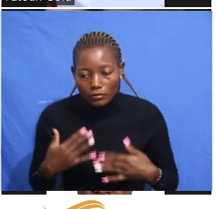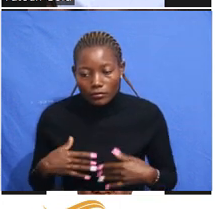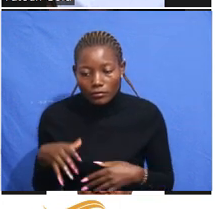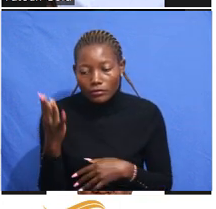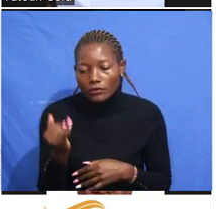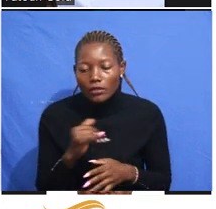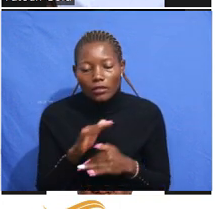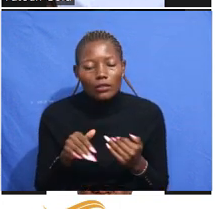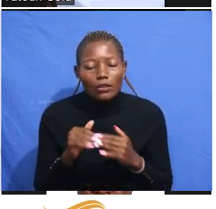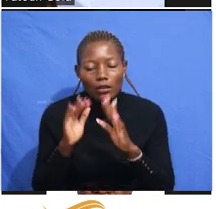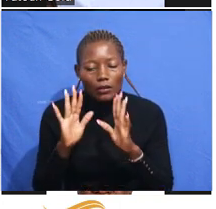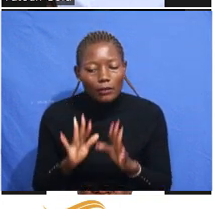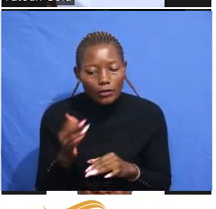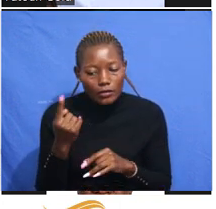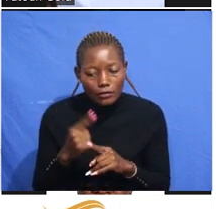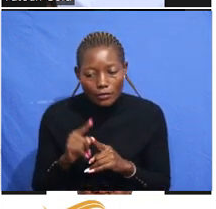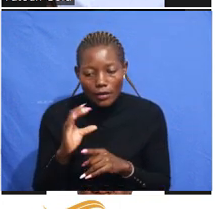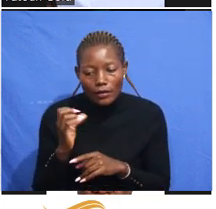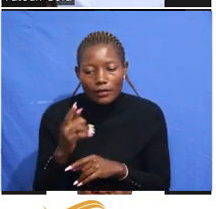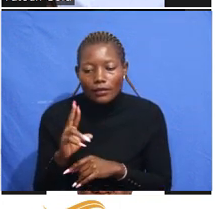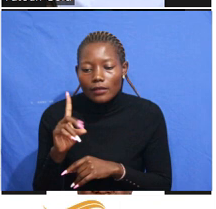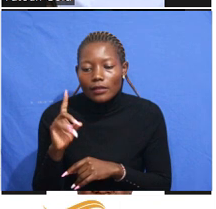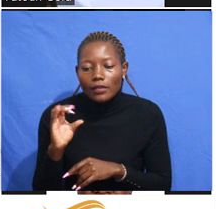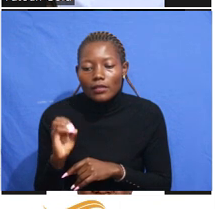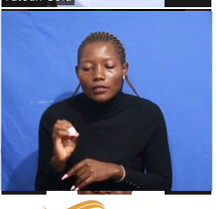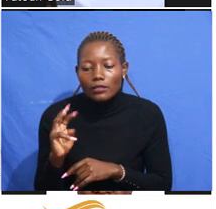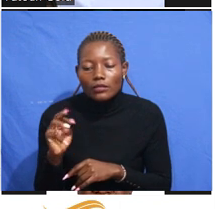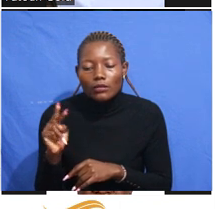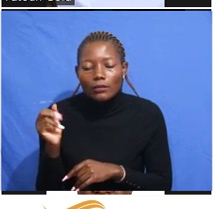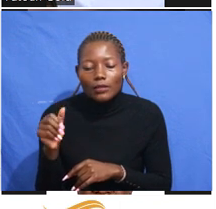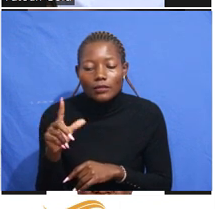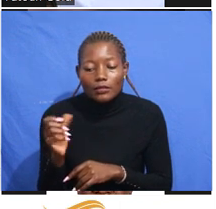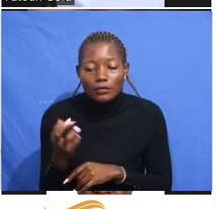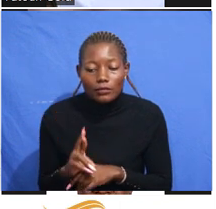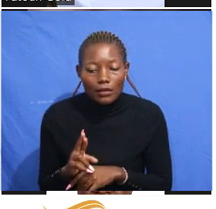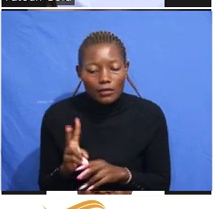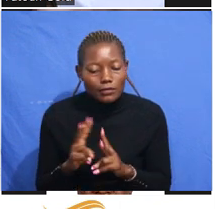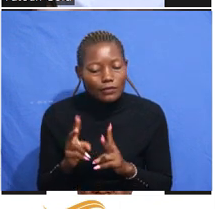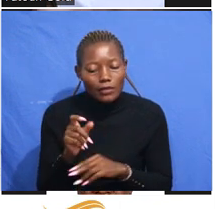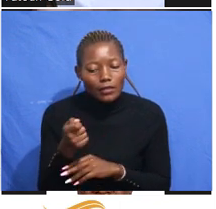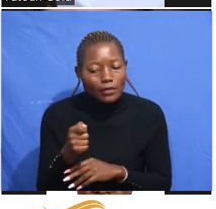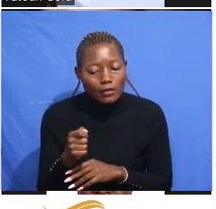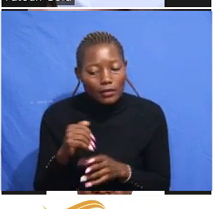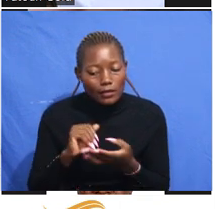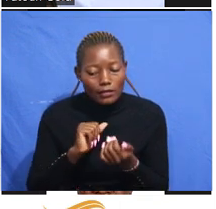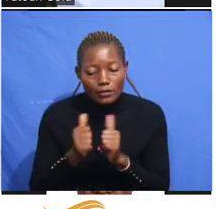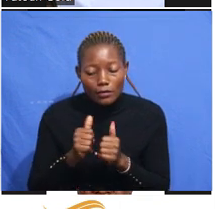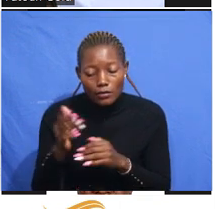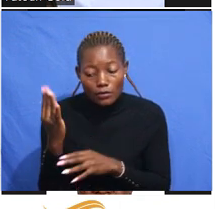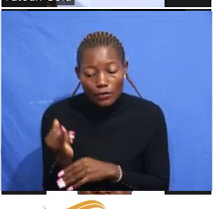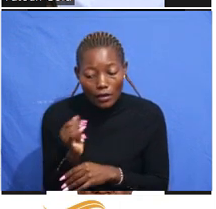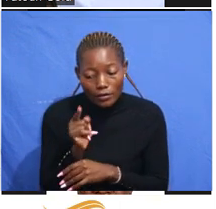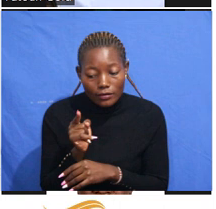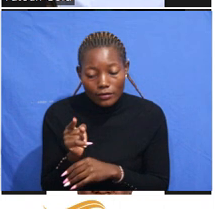important. But the cardiovascular system is key for us in our sport because that is the system